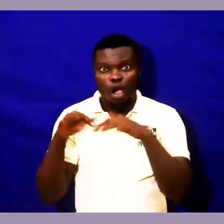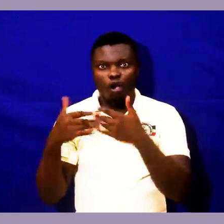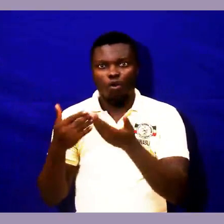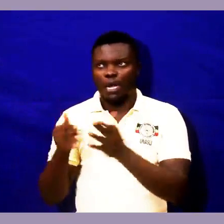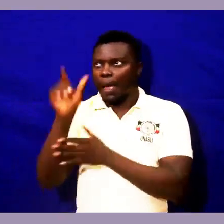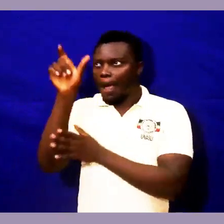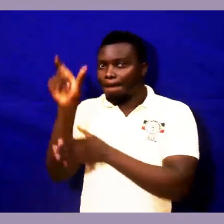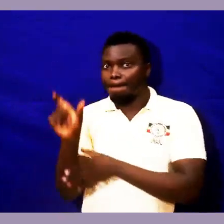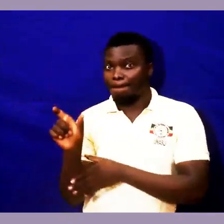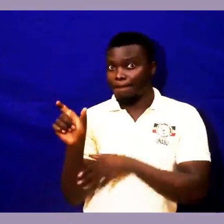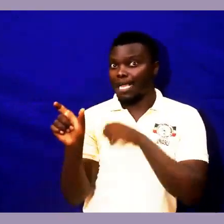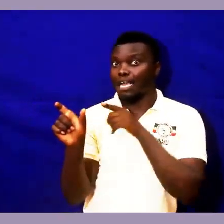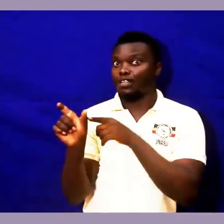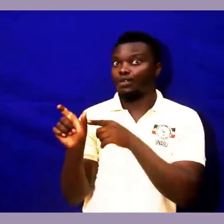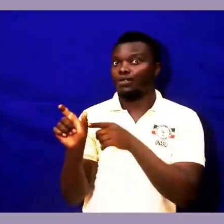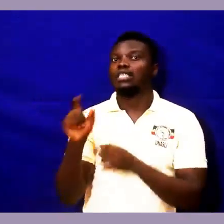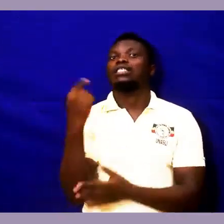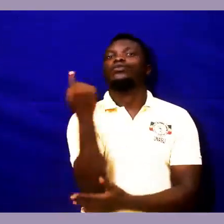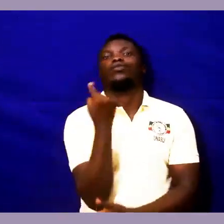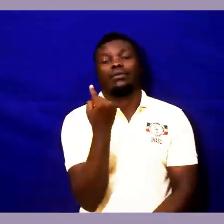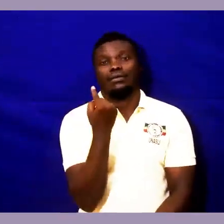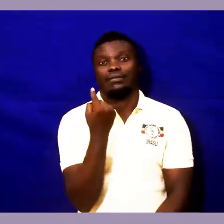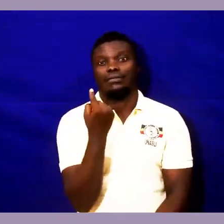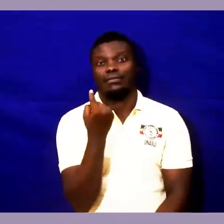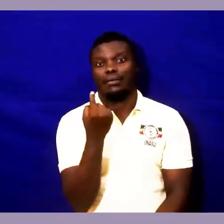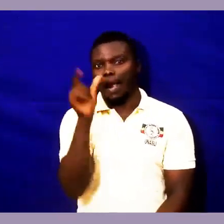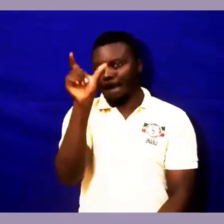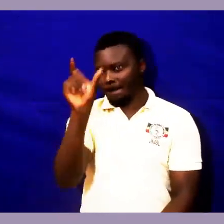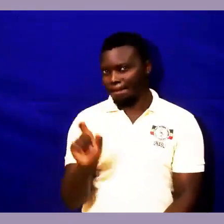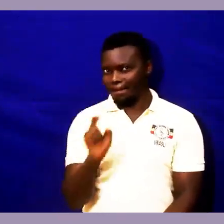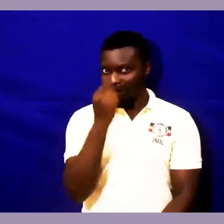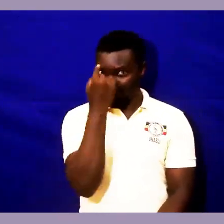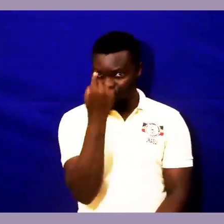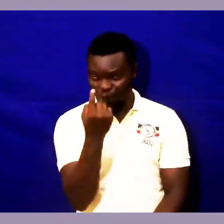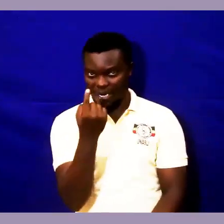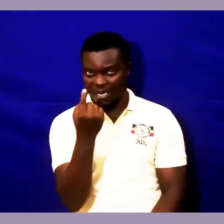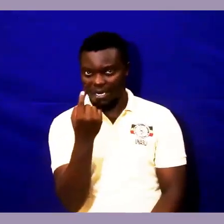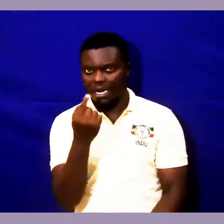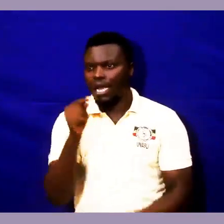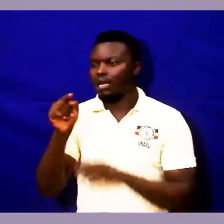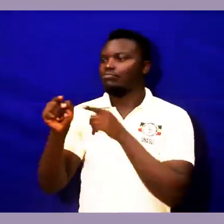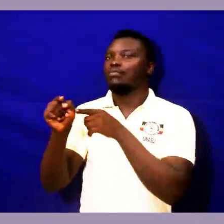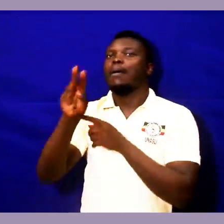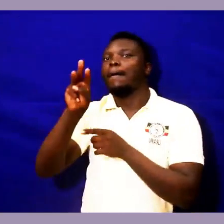subject we are talking about or the person we are talking about is one.